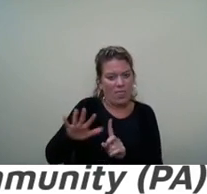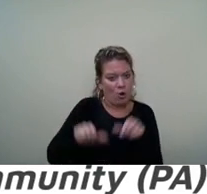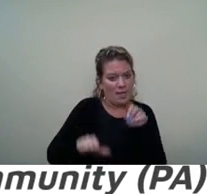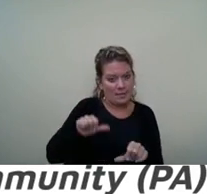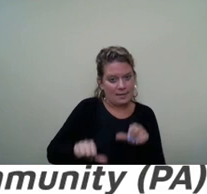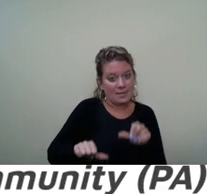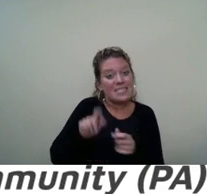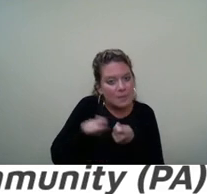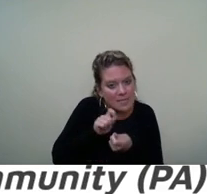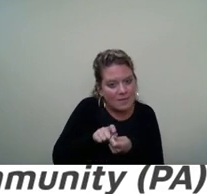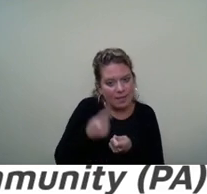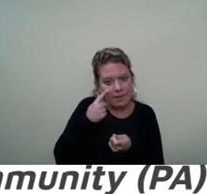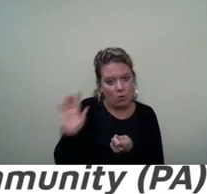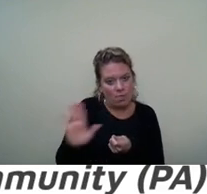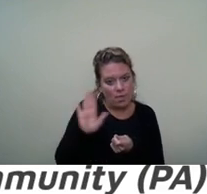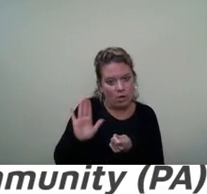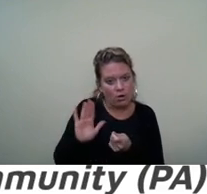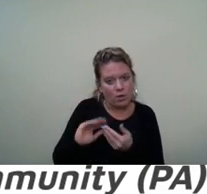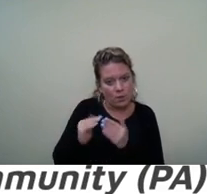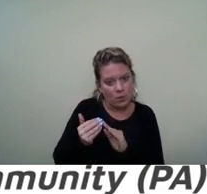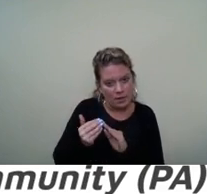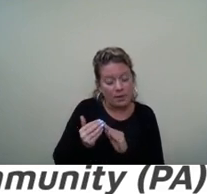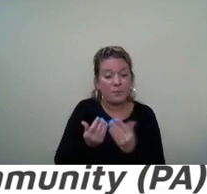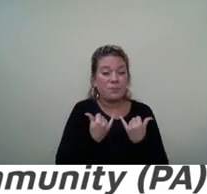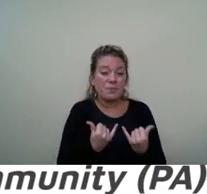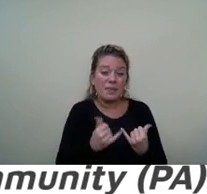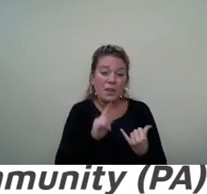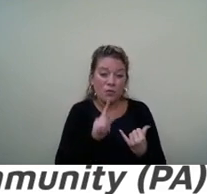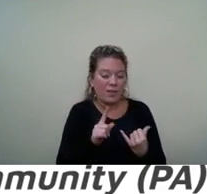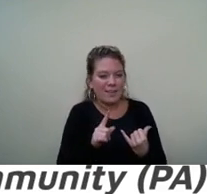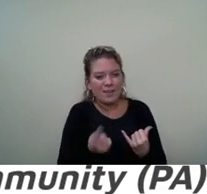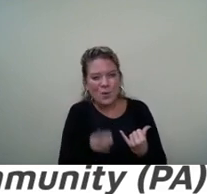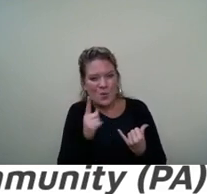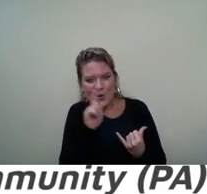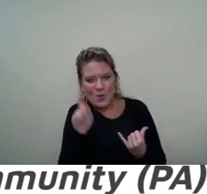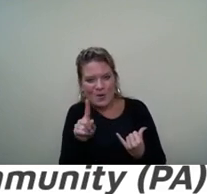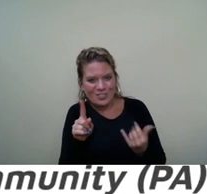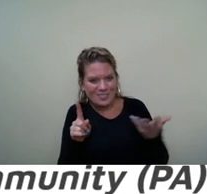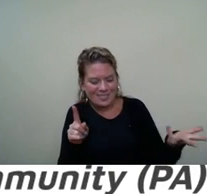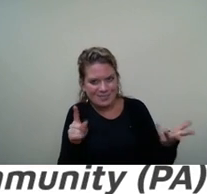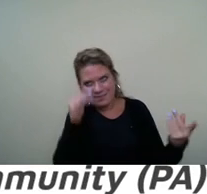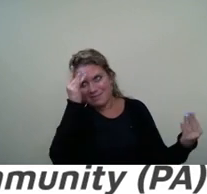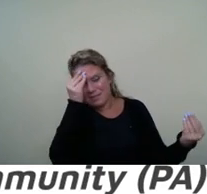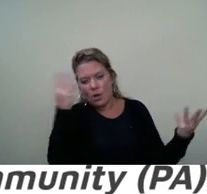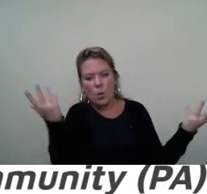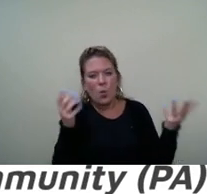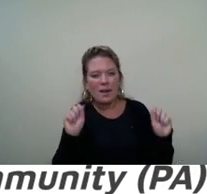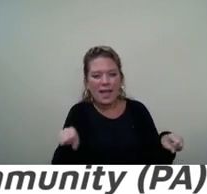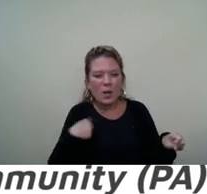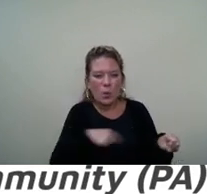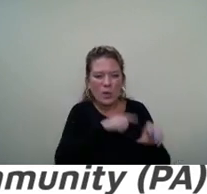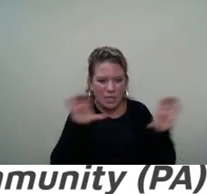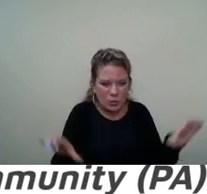this community. And now this really leaves us with the question of what can we do about